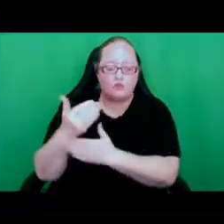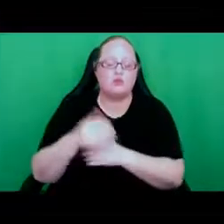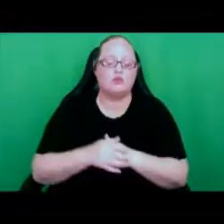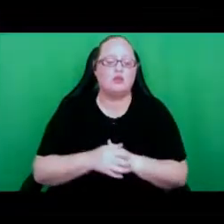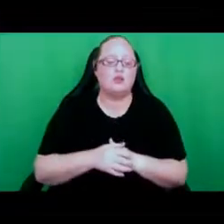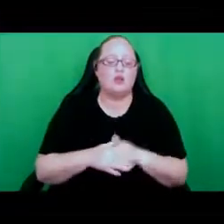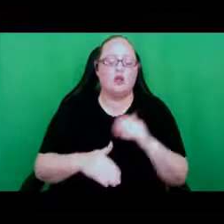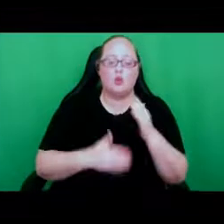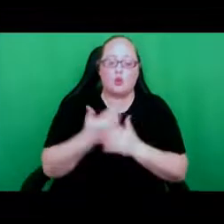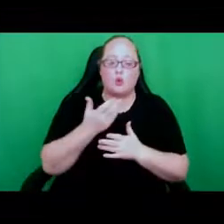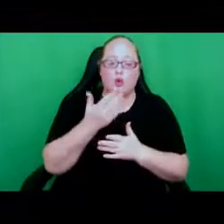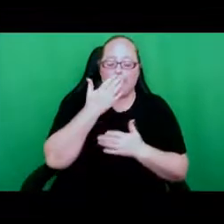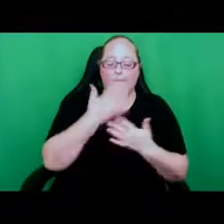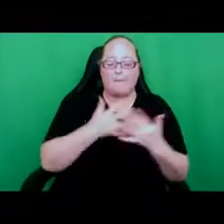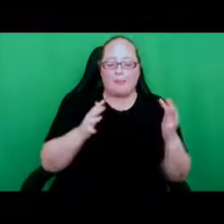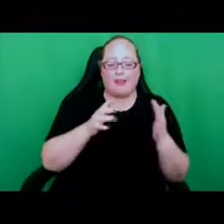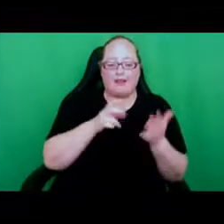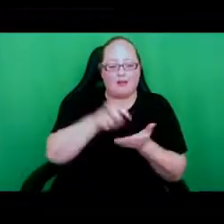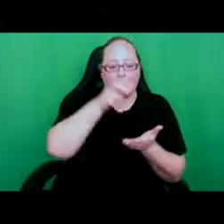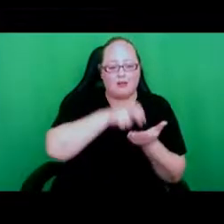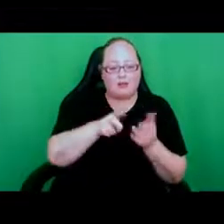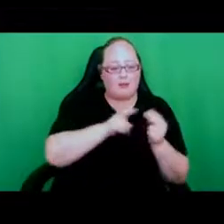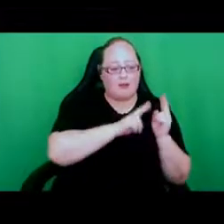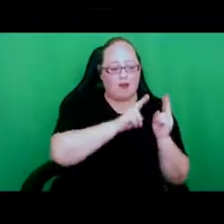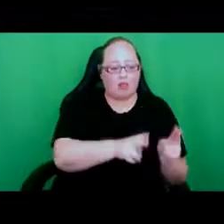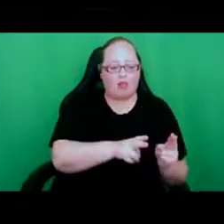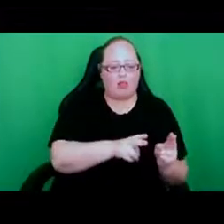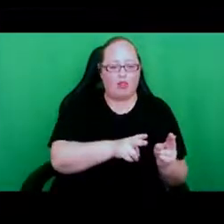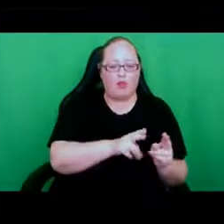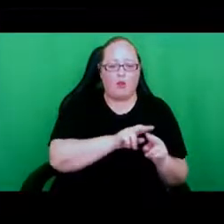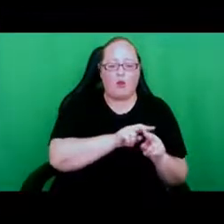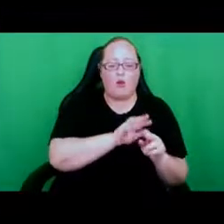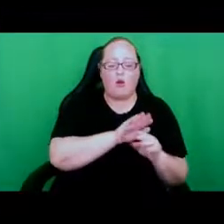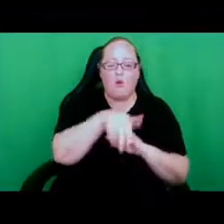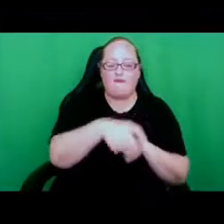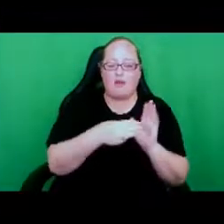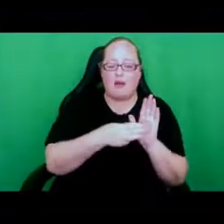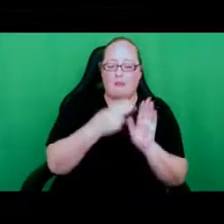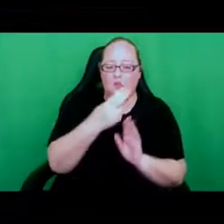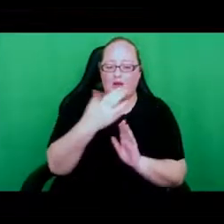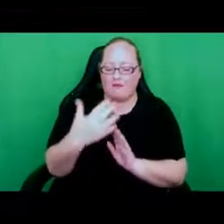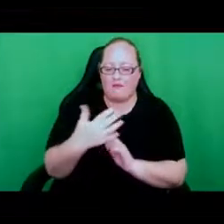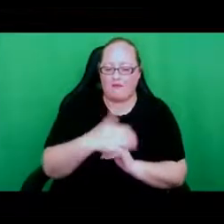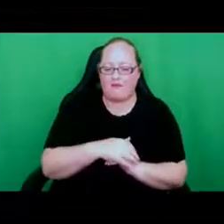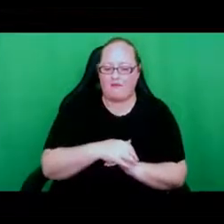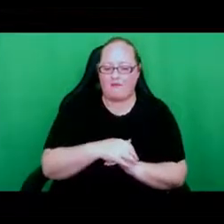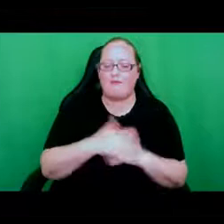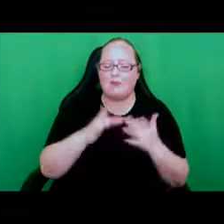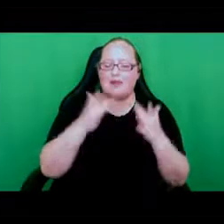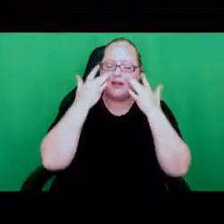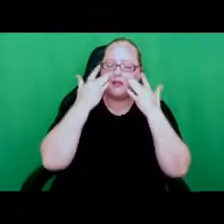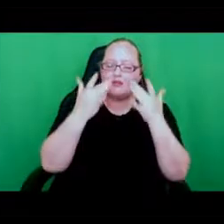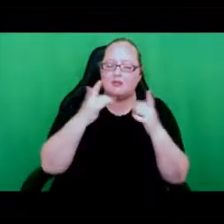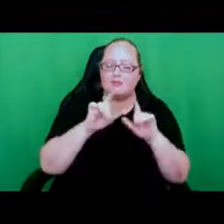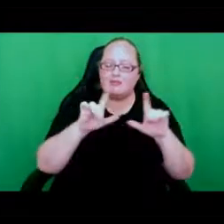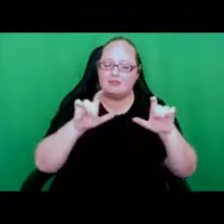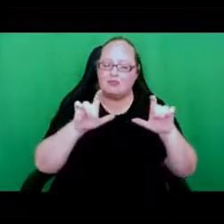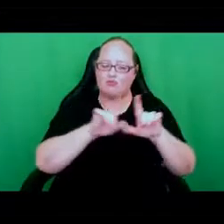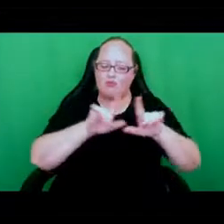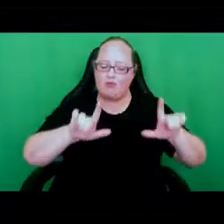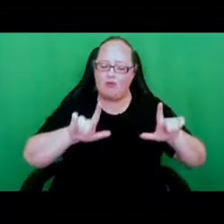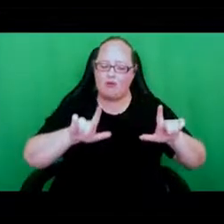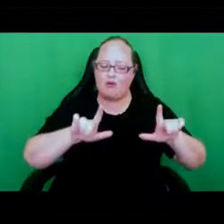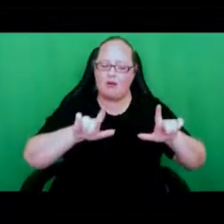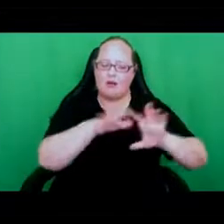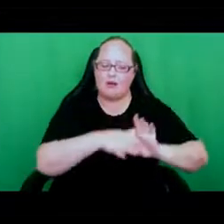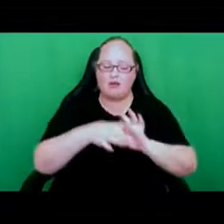the M25. I think there was an image of that again in the presentation, which creates a stronger link to